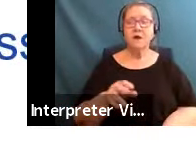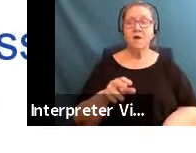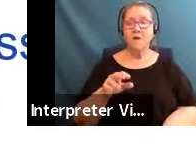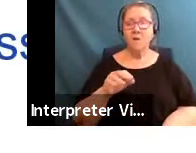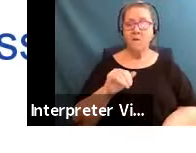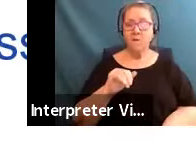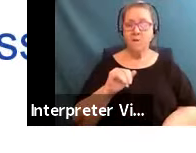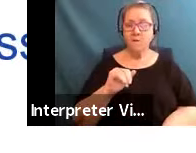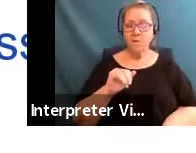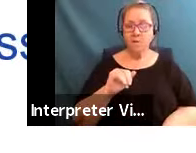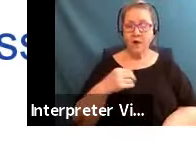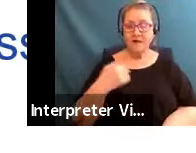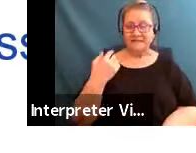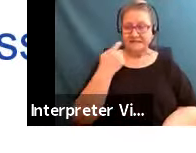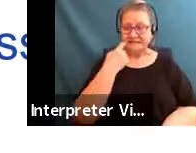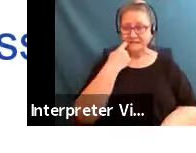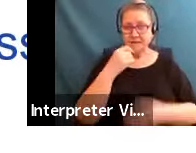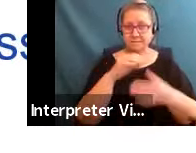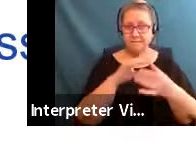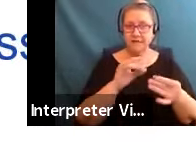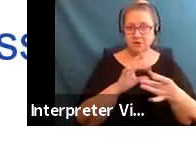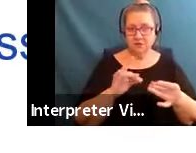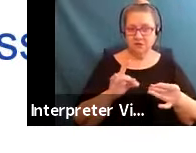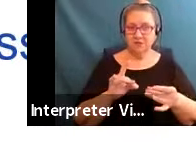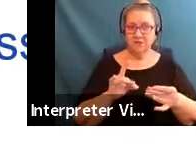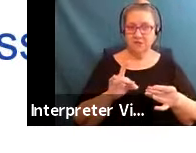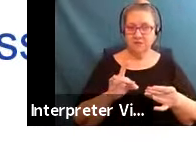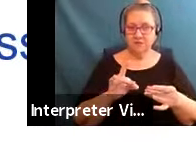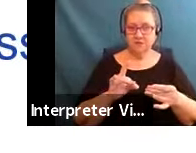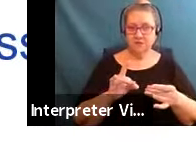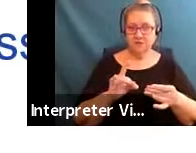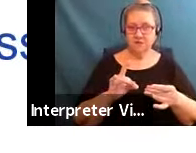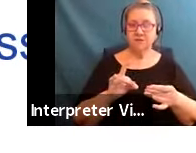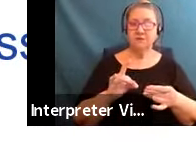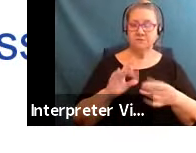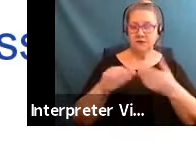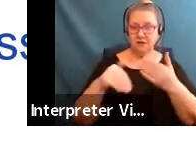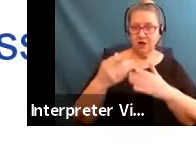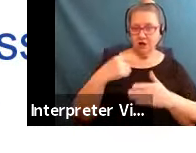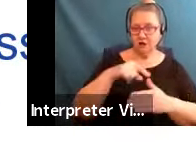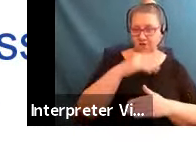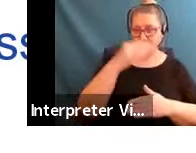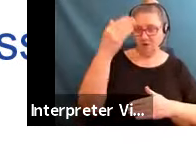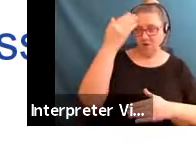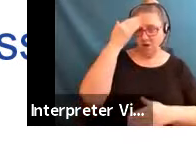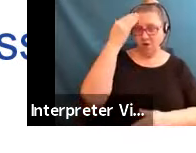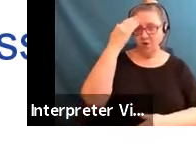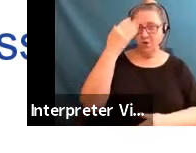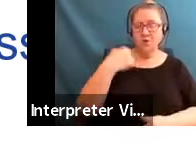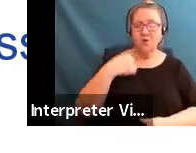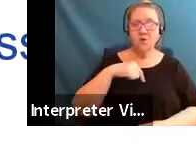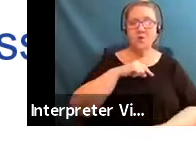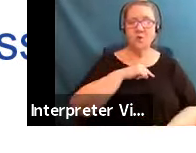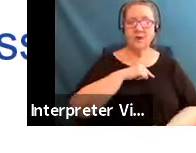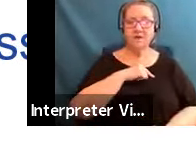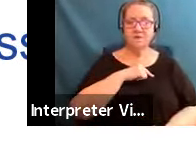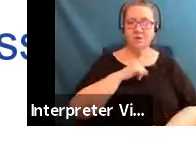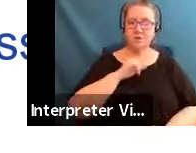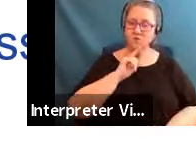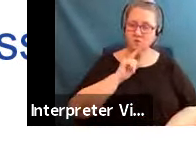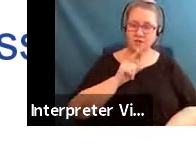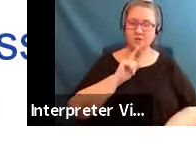So as mentioned, and as all of you, of course know, we have been really in a really